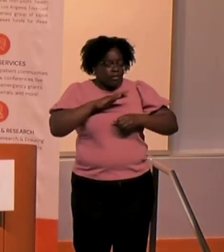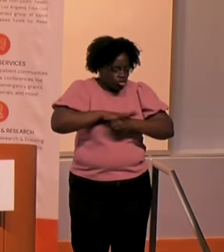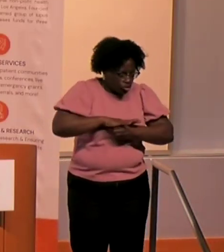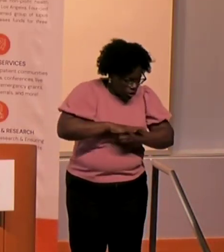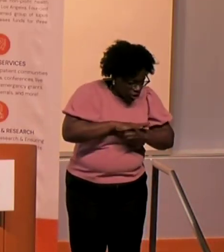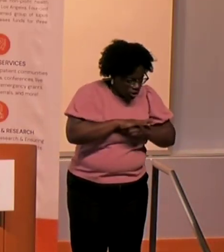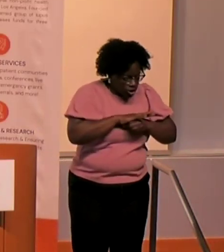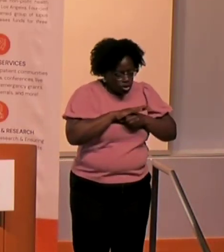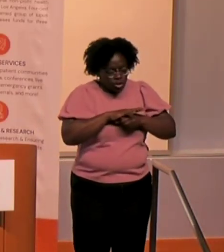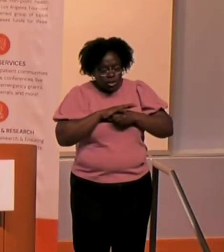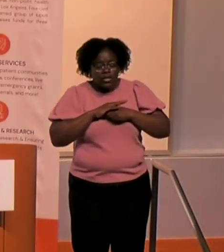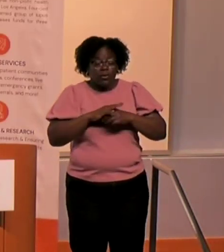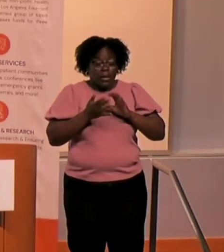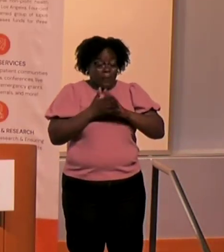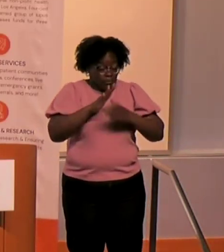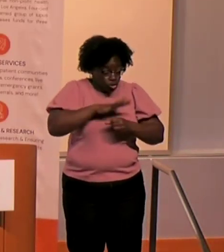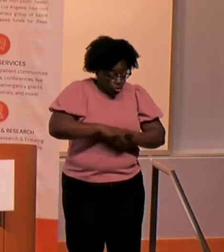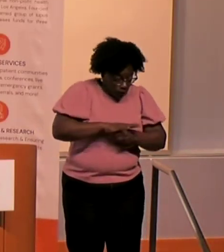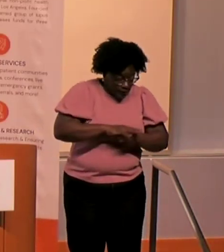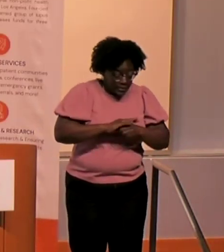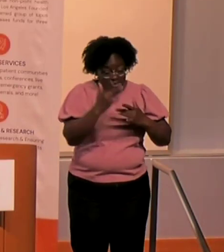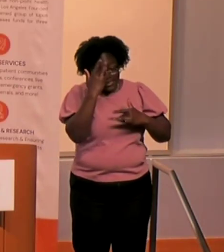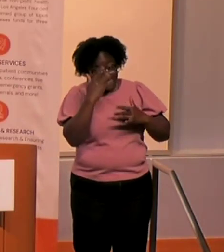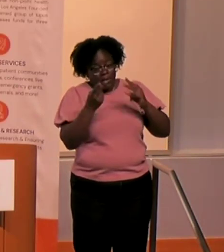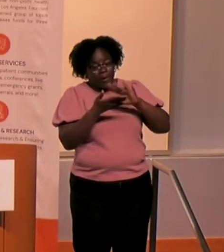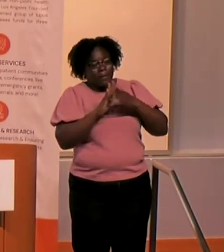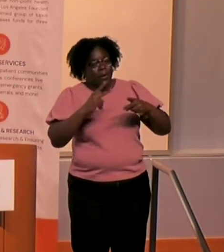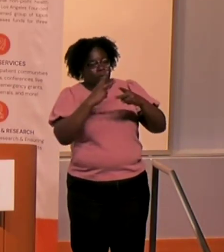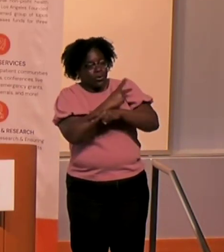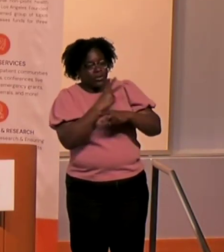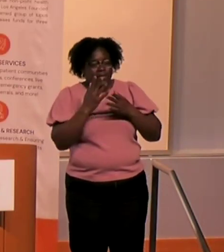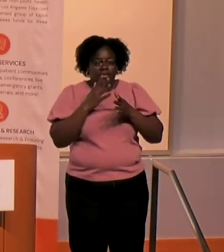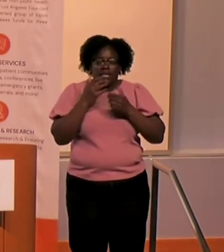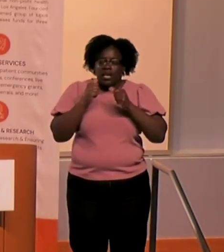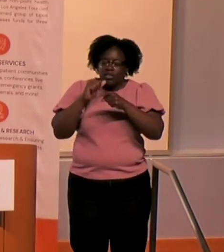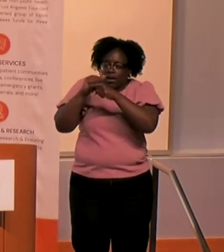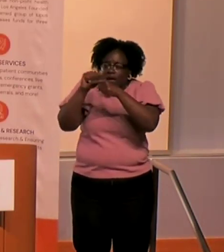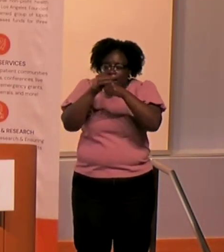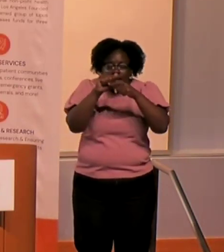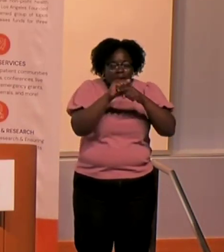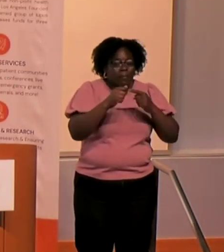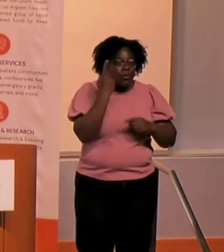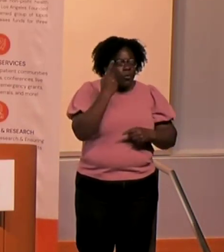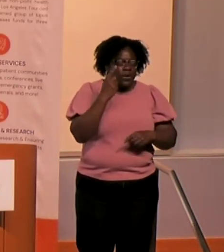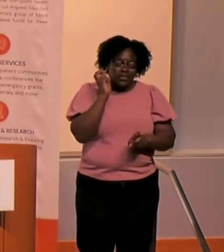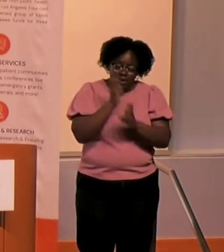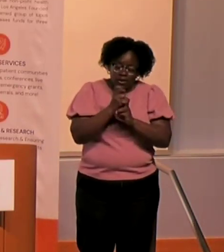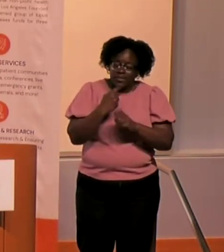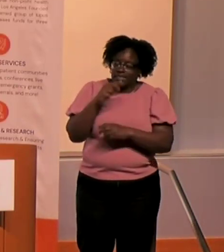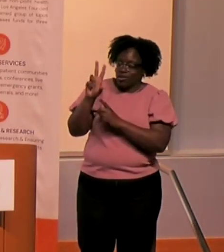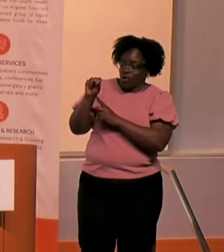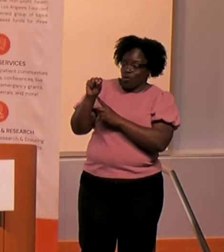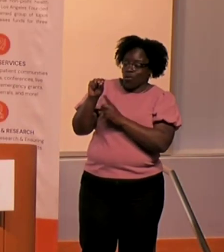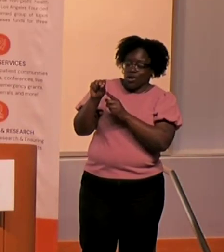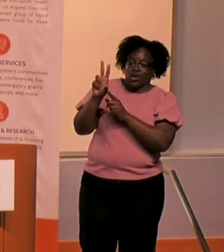I feel the lupus symptoms get worse. And I try and educate people around me, but it's been really hard to say no. That's been